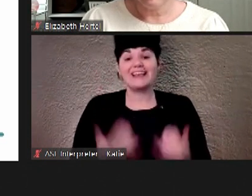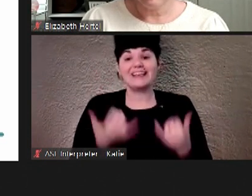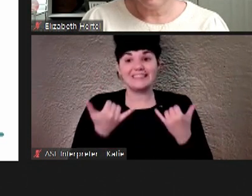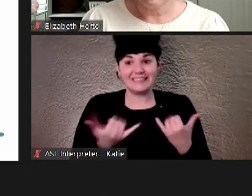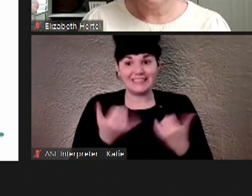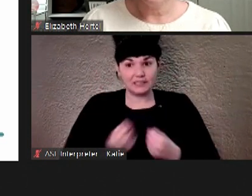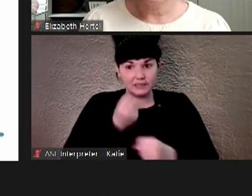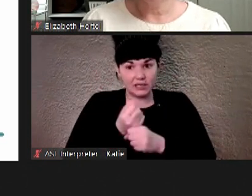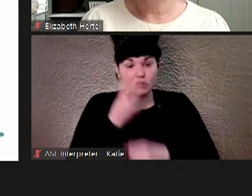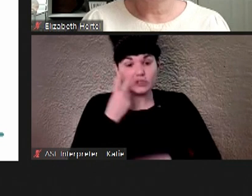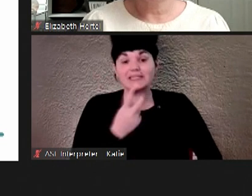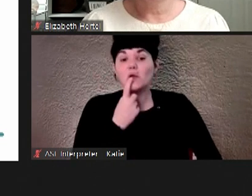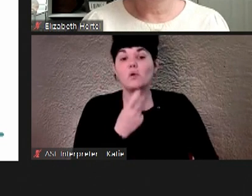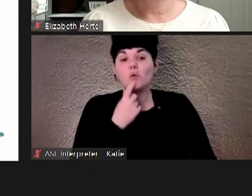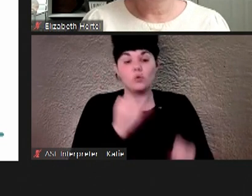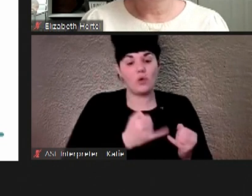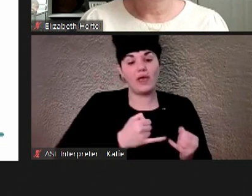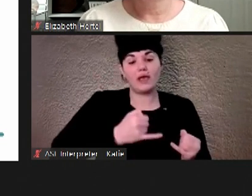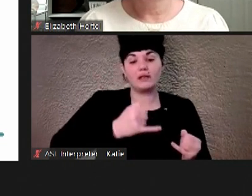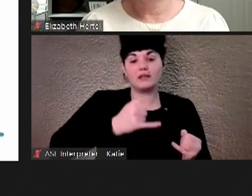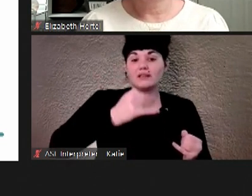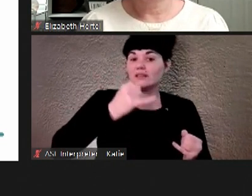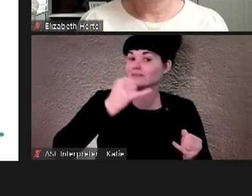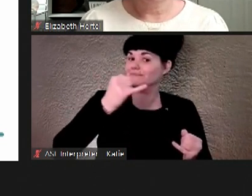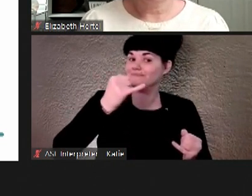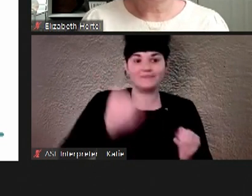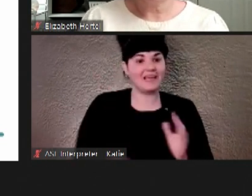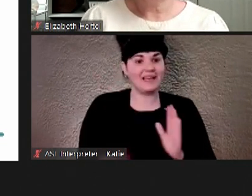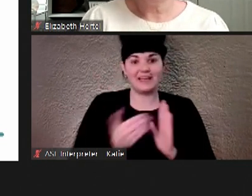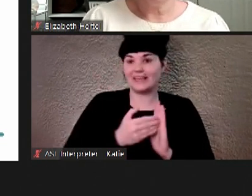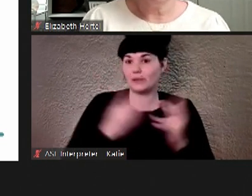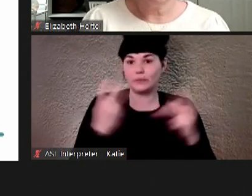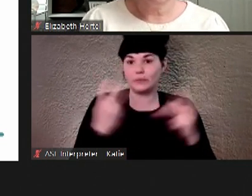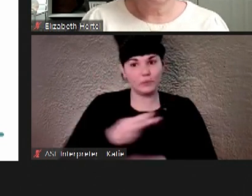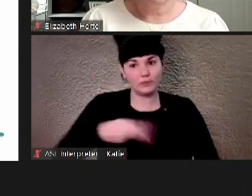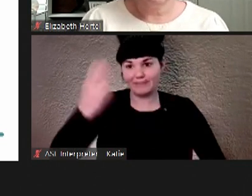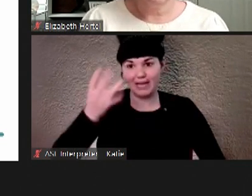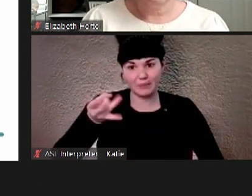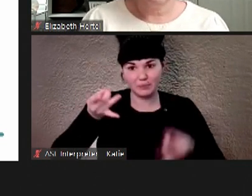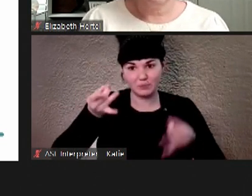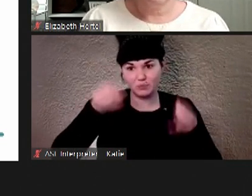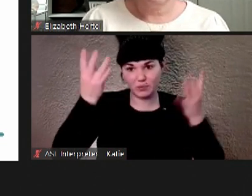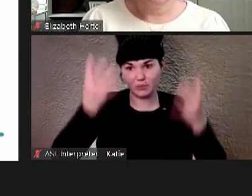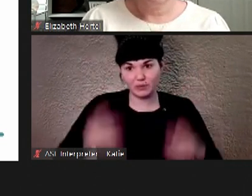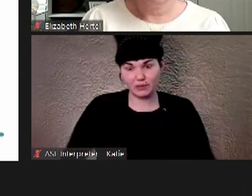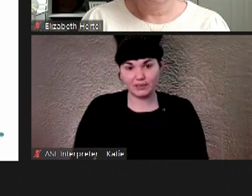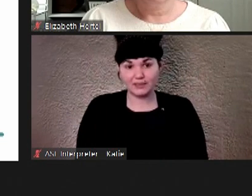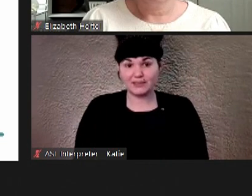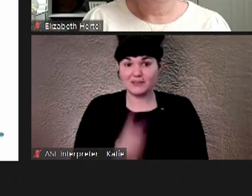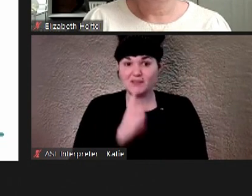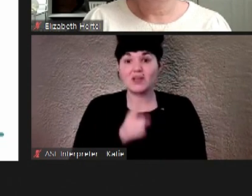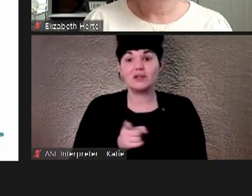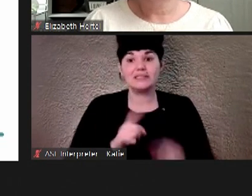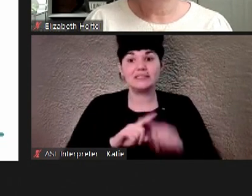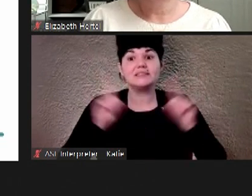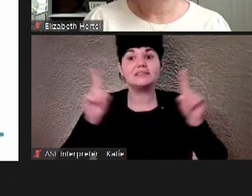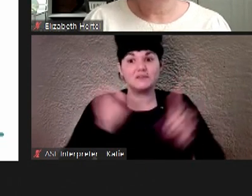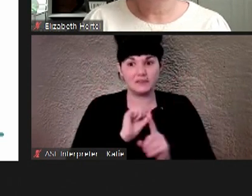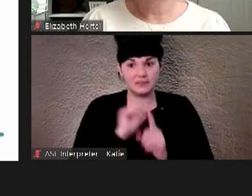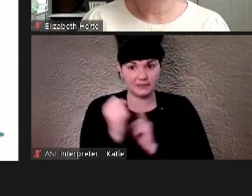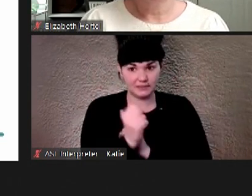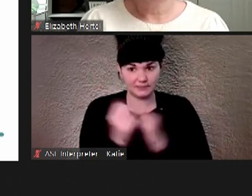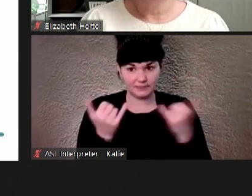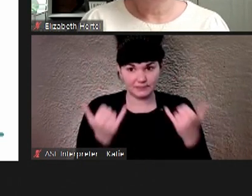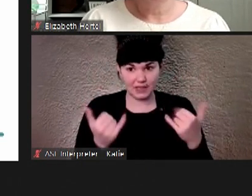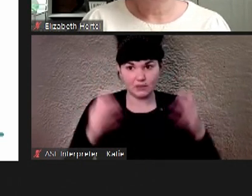look at the red line, are again the highest that we've seen through the pandemic. So we're in a very different place than we've been before.